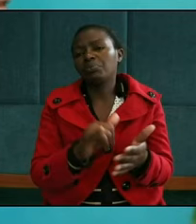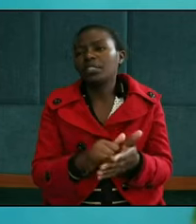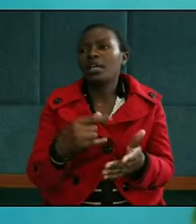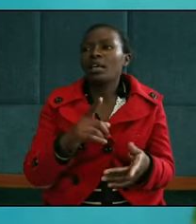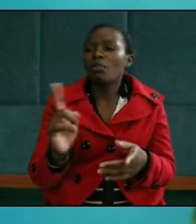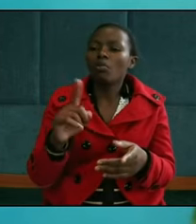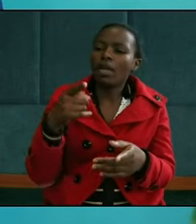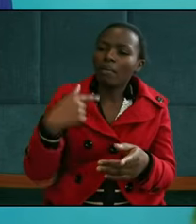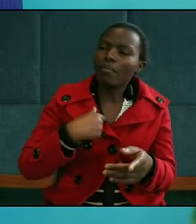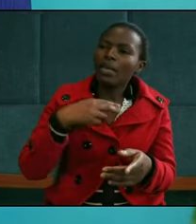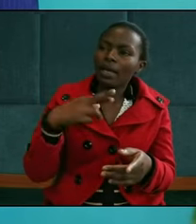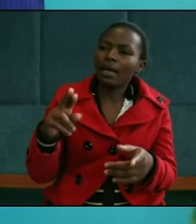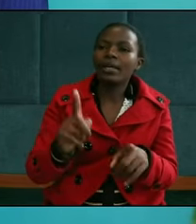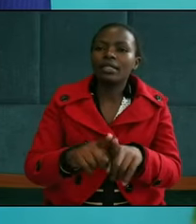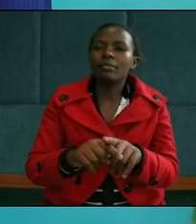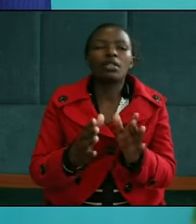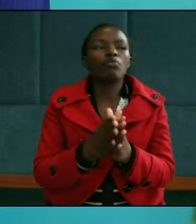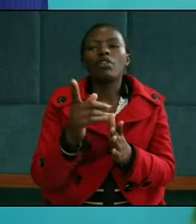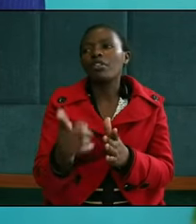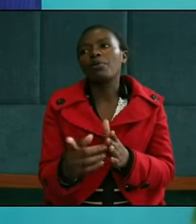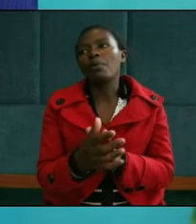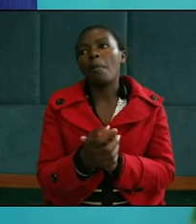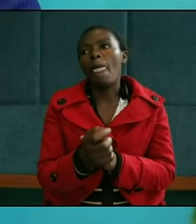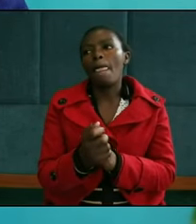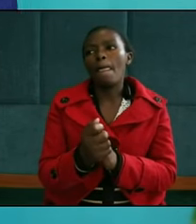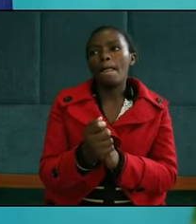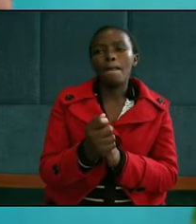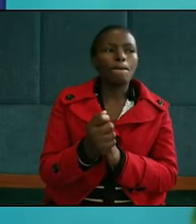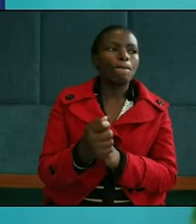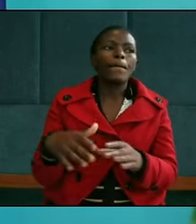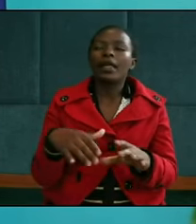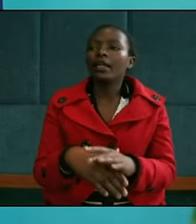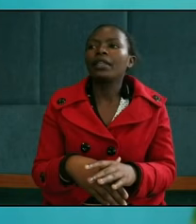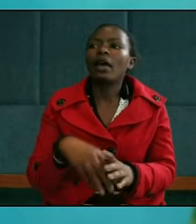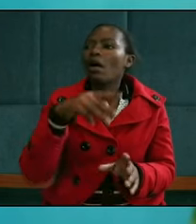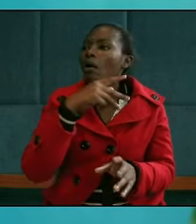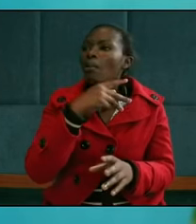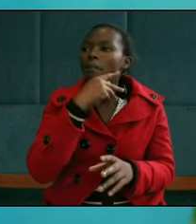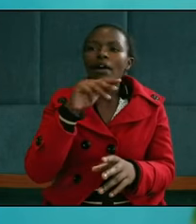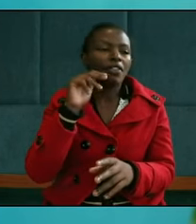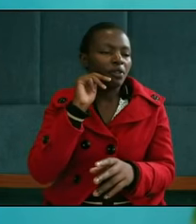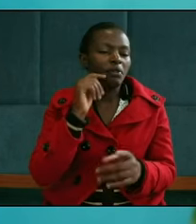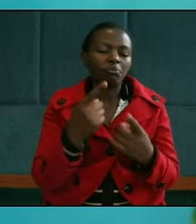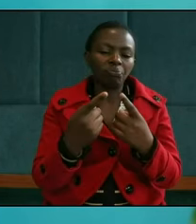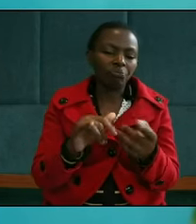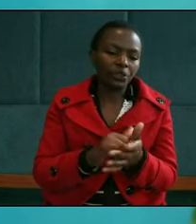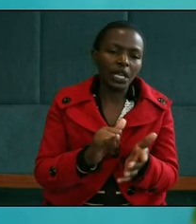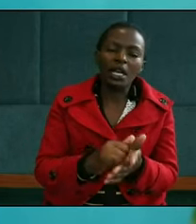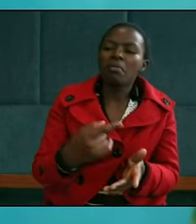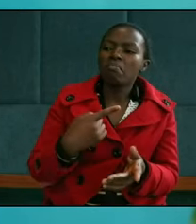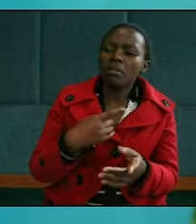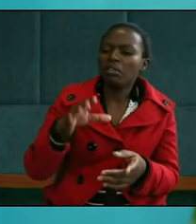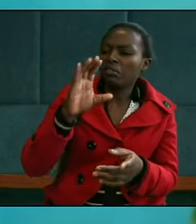when instituting the Lord's Supper, Christ said, but I say to you, I will not drink of this fruit of